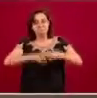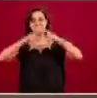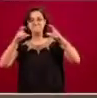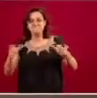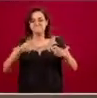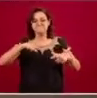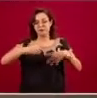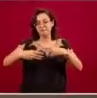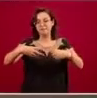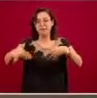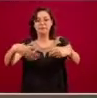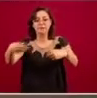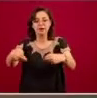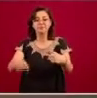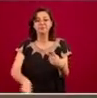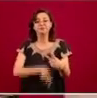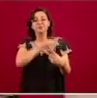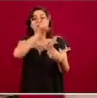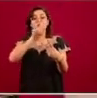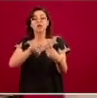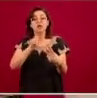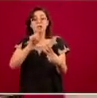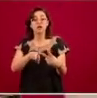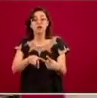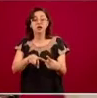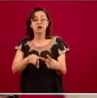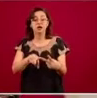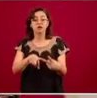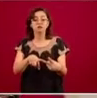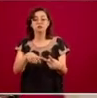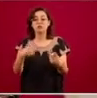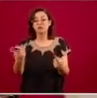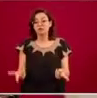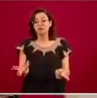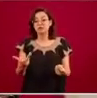we had an inflection point we